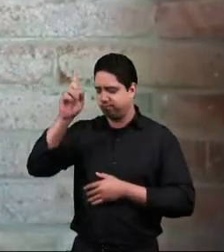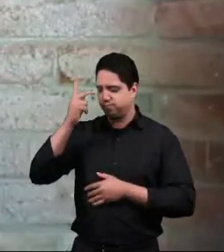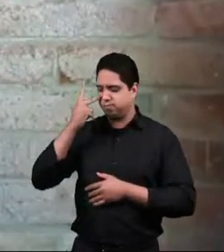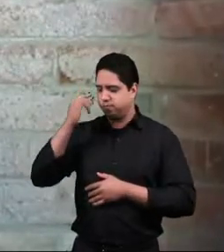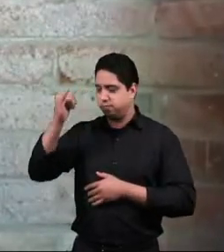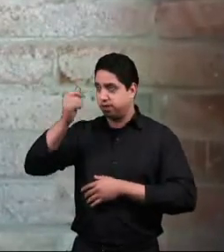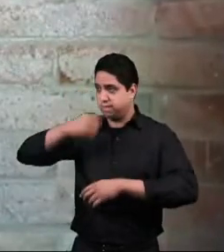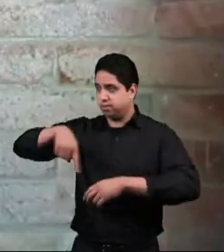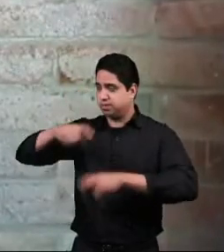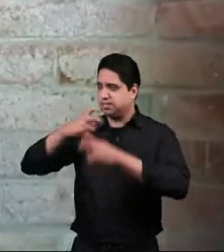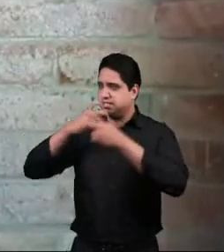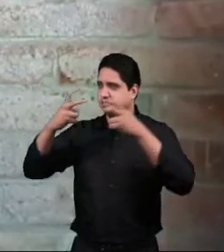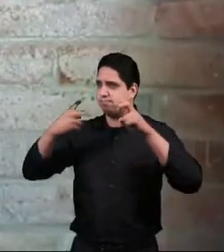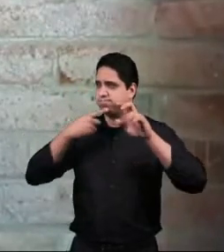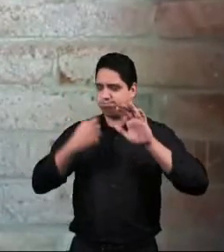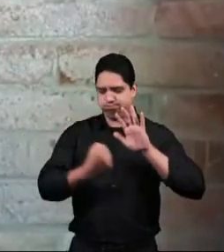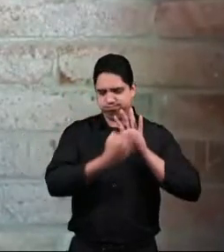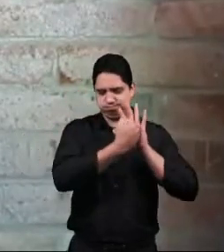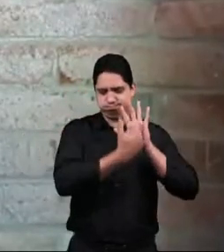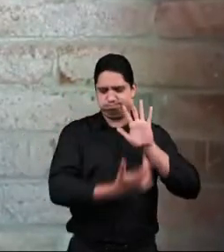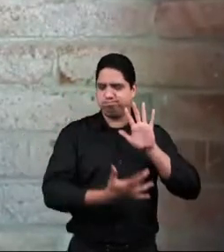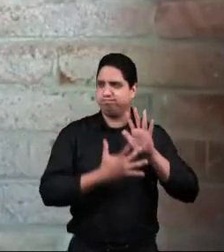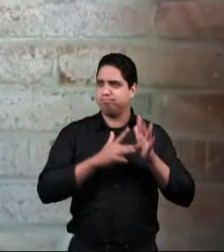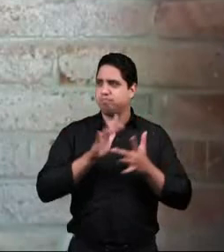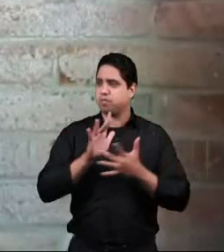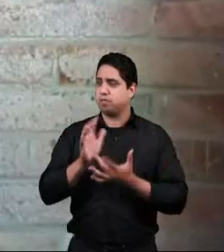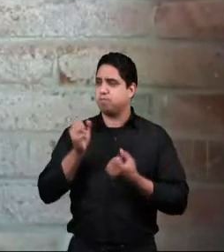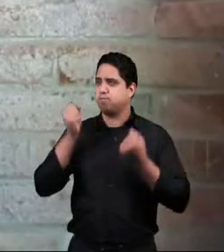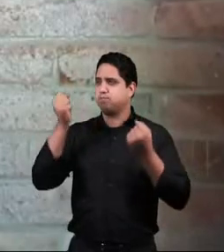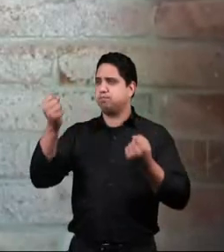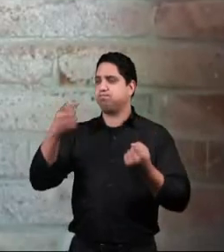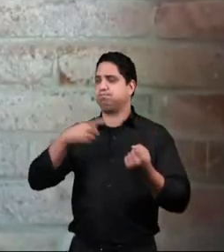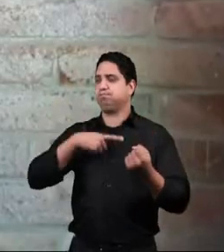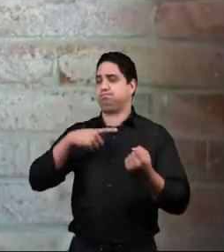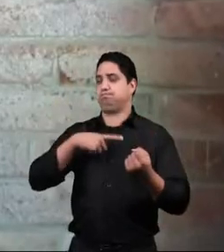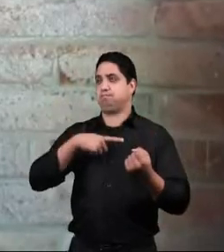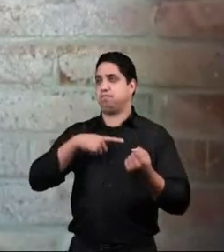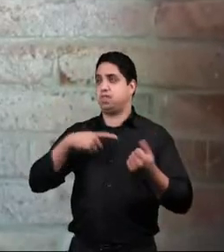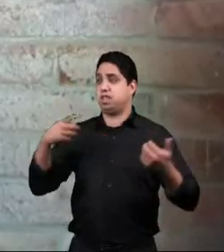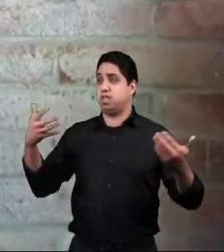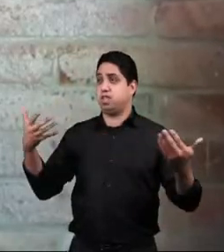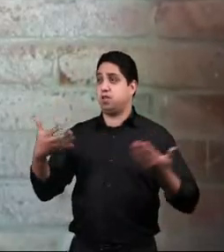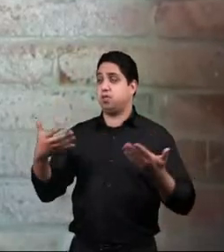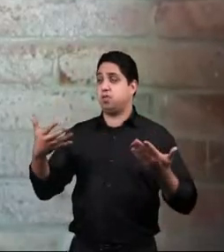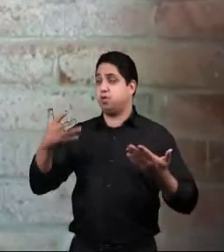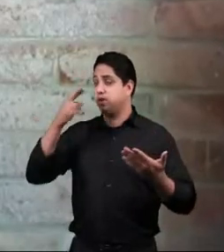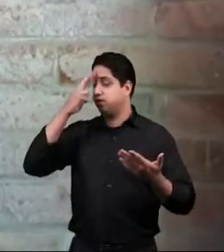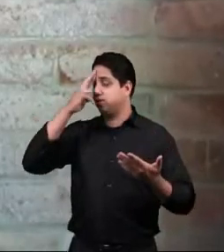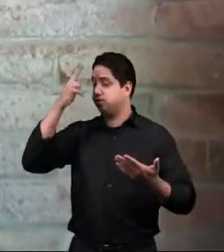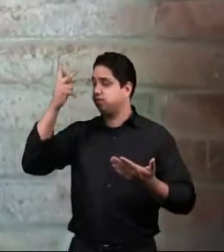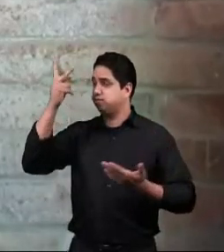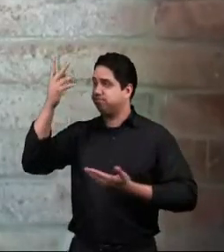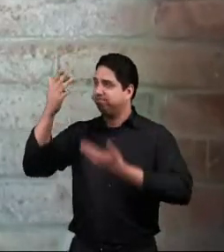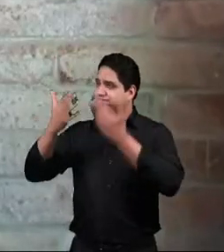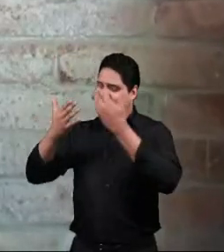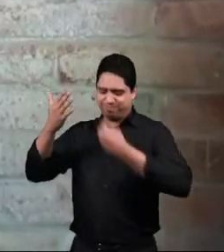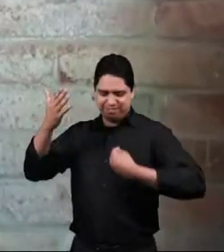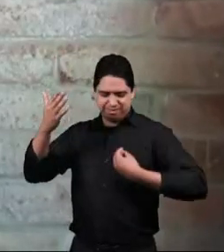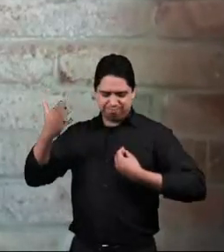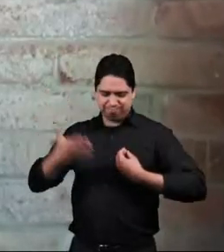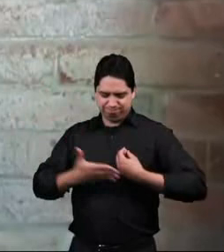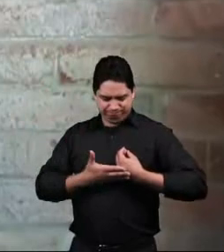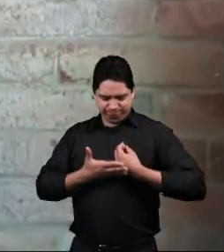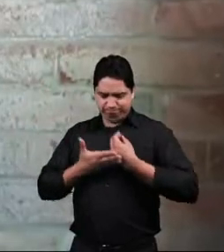our Father, we pray by the power that is in the blood of Jesus. When we present ourselves before you and our